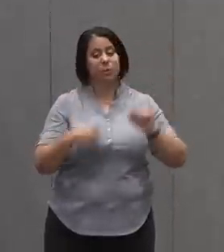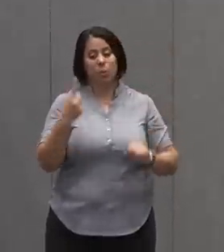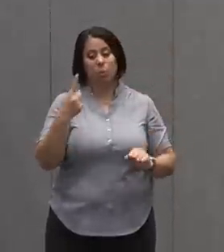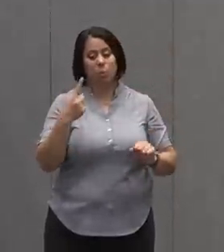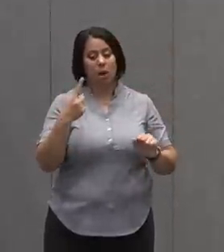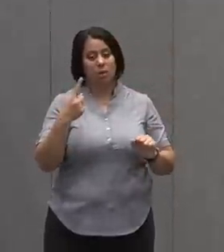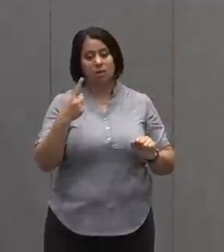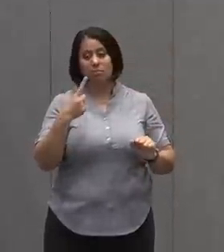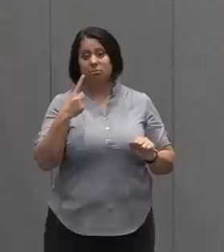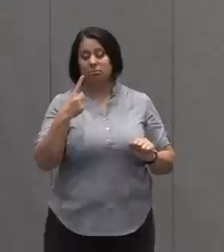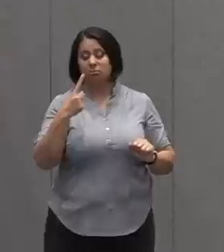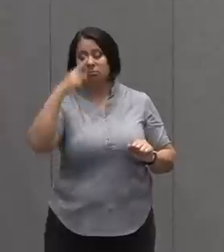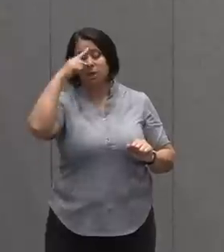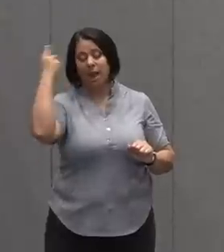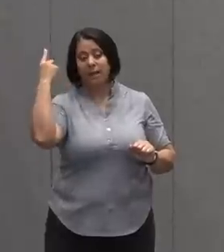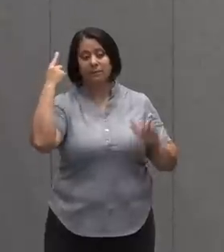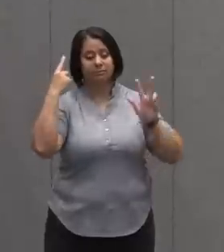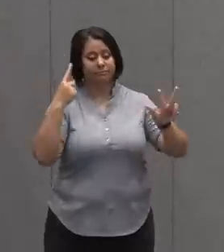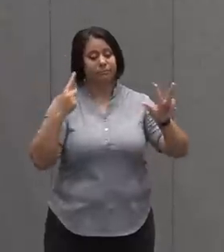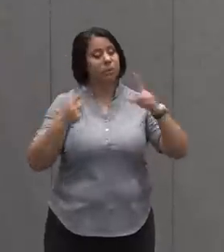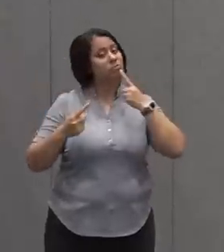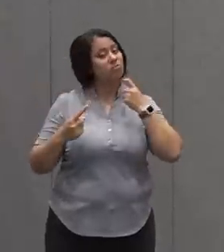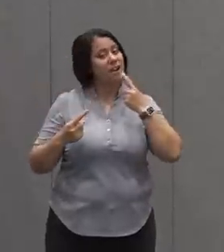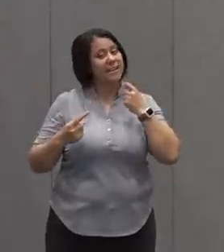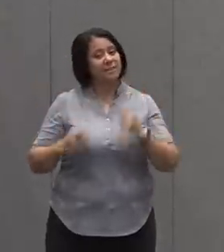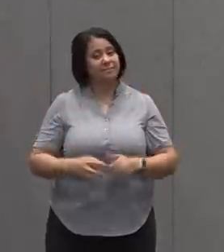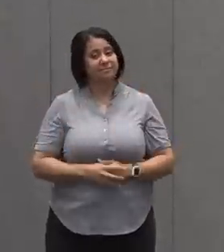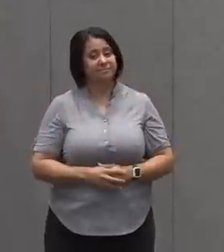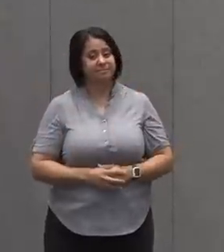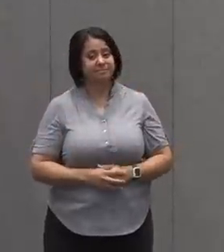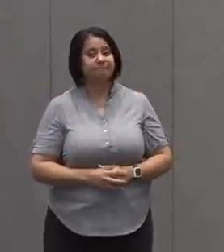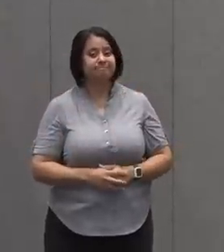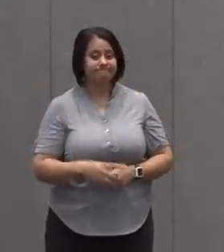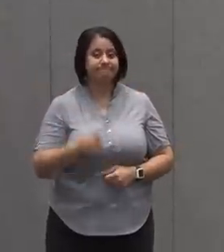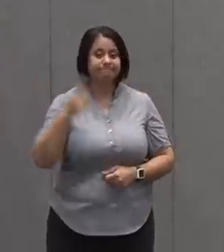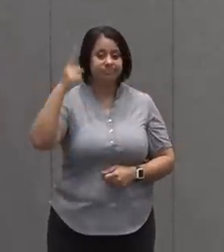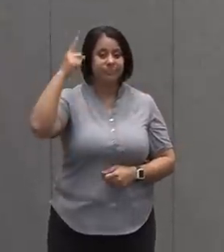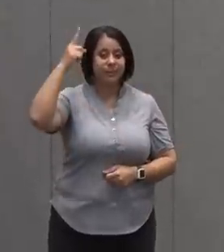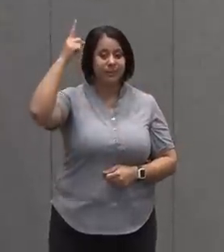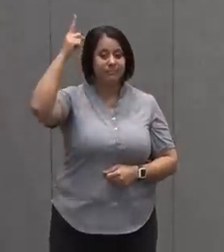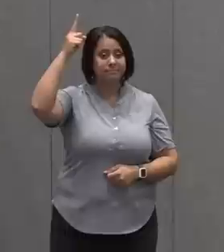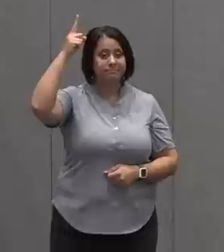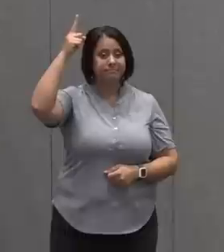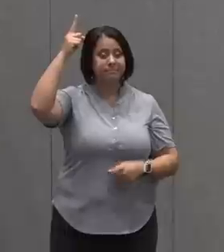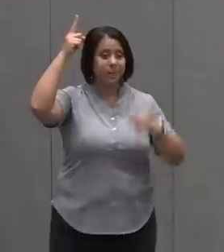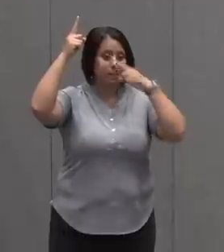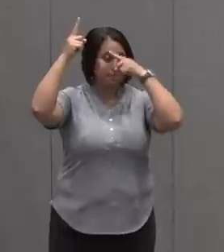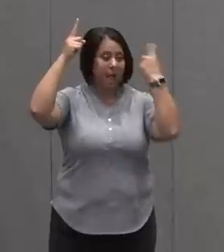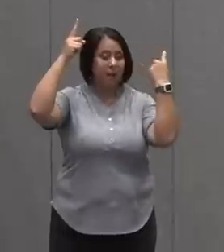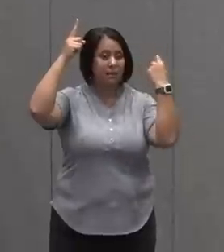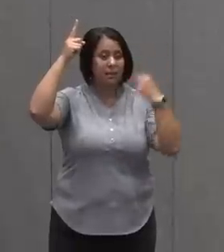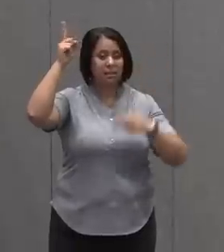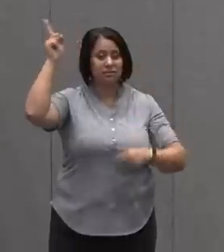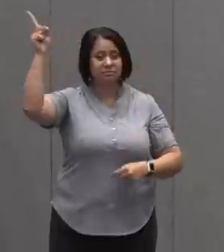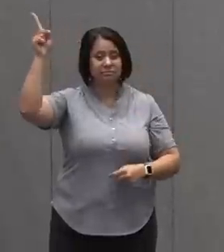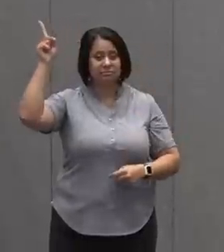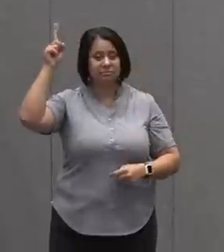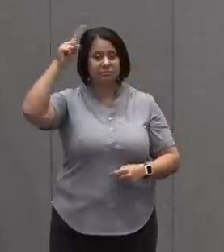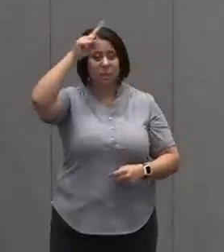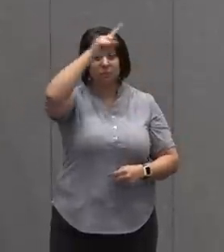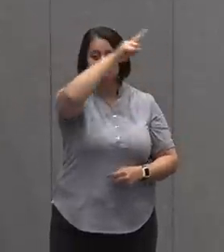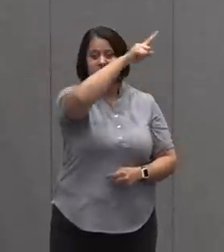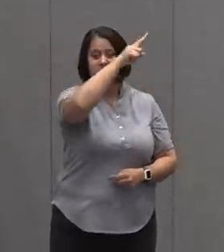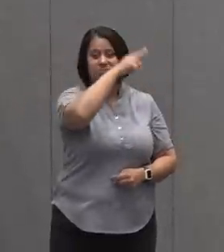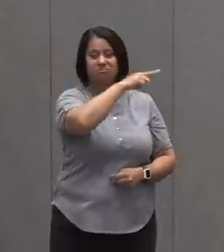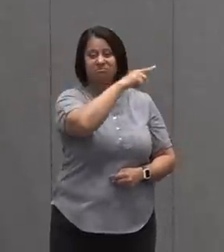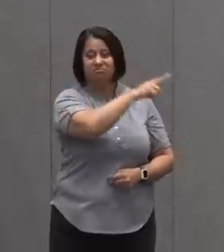not notice that. So you're saying that that 5 is black and all the rest are red, so the color is different, so